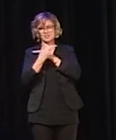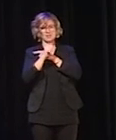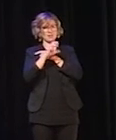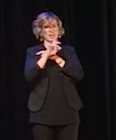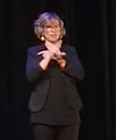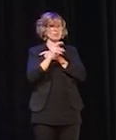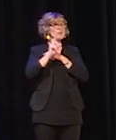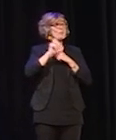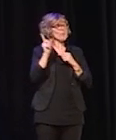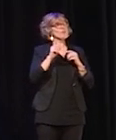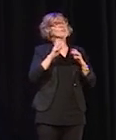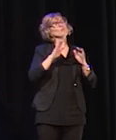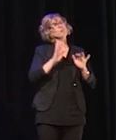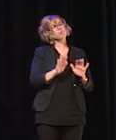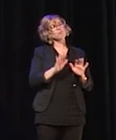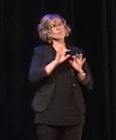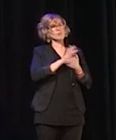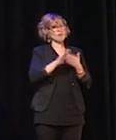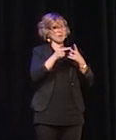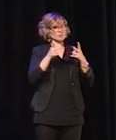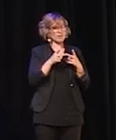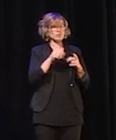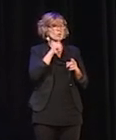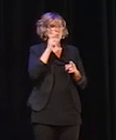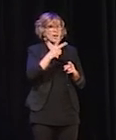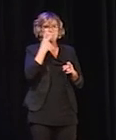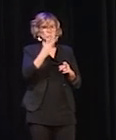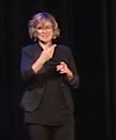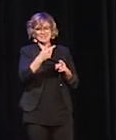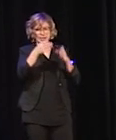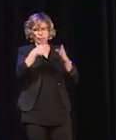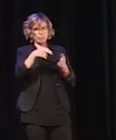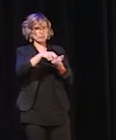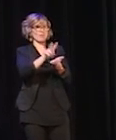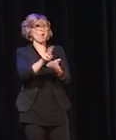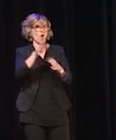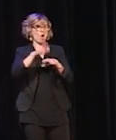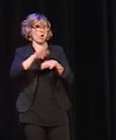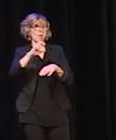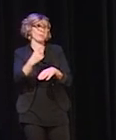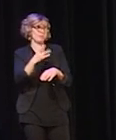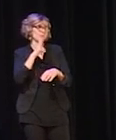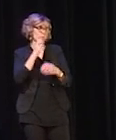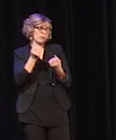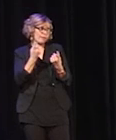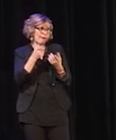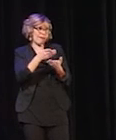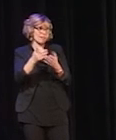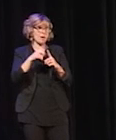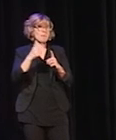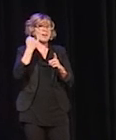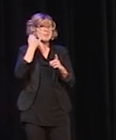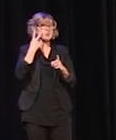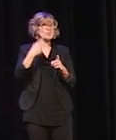It's a really great place to be. You don't have to necessarily see me fall on my butt on the beach to get it, but if you catch it,